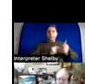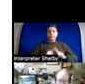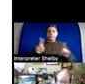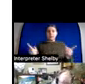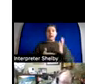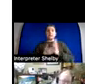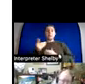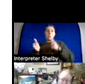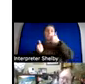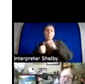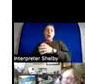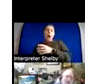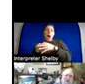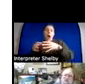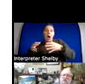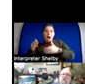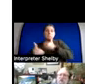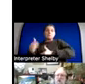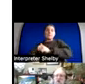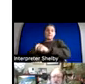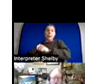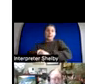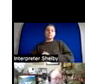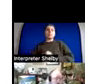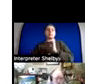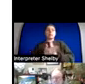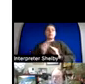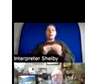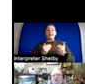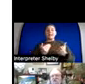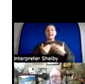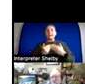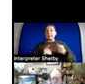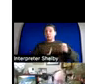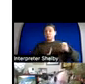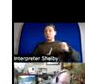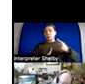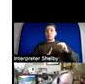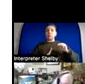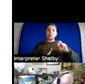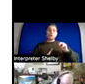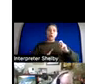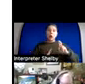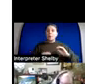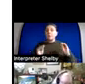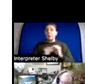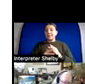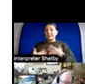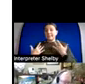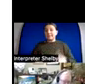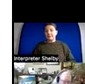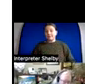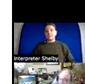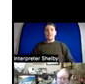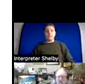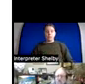over time others are easier to trigger uh they're more sensitive uh they're more